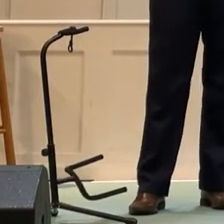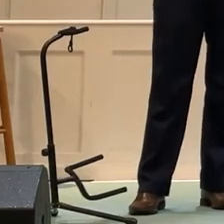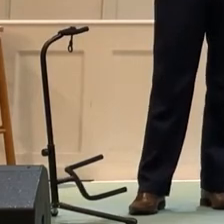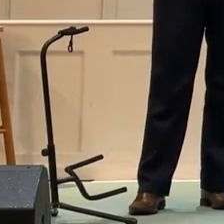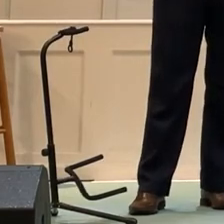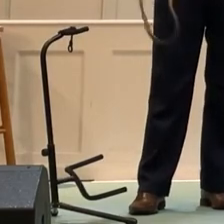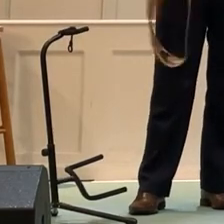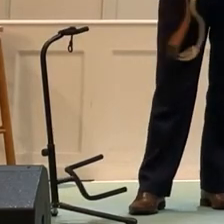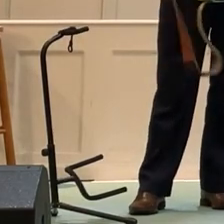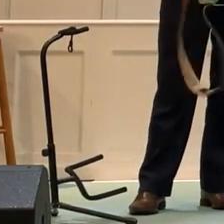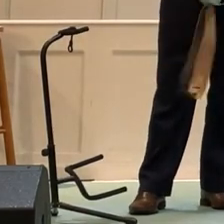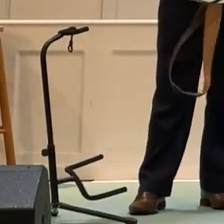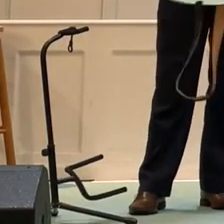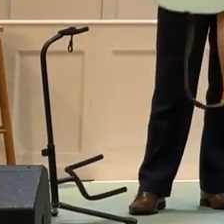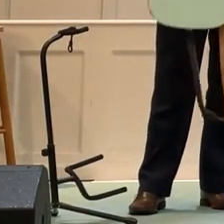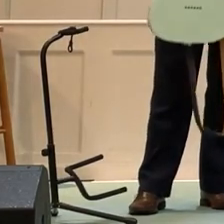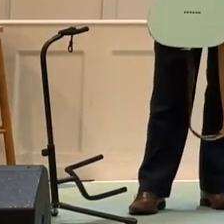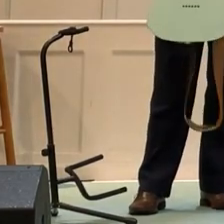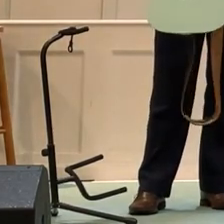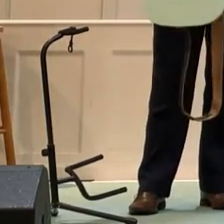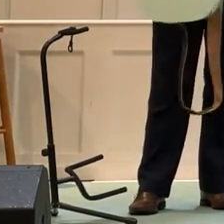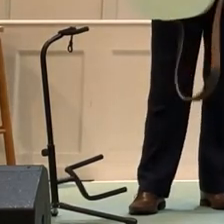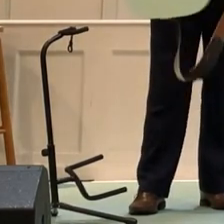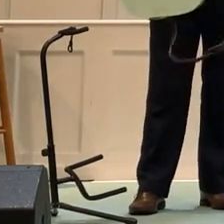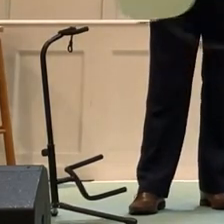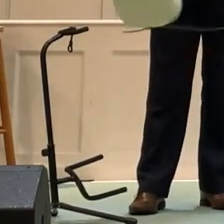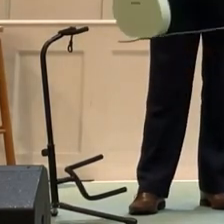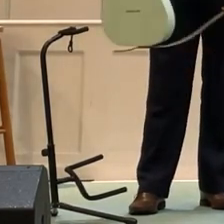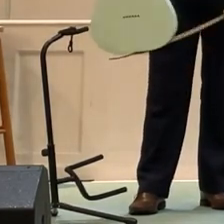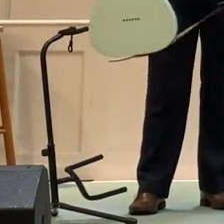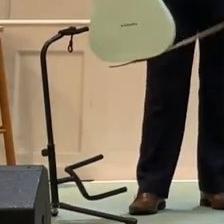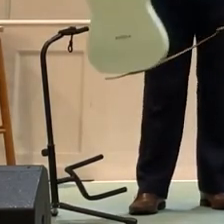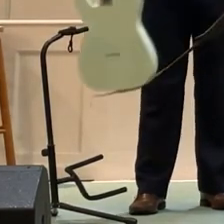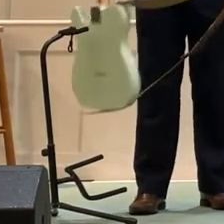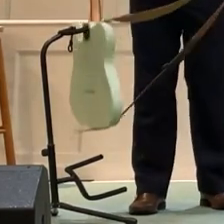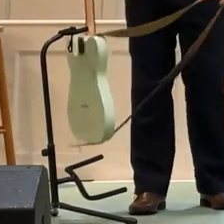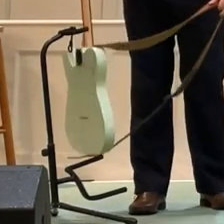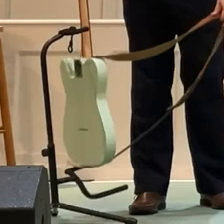the prayer walk and the service at 6. Do not go at 6 to the school. Go